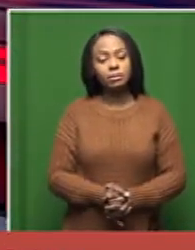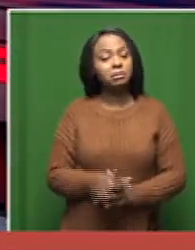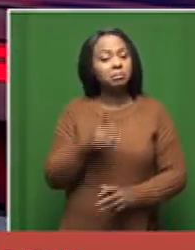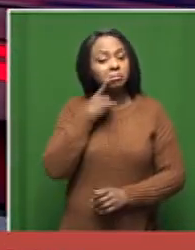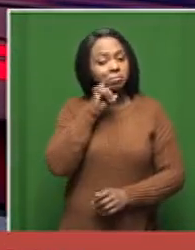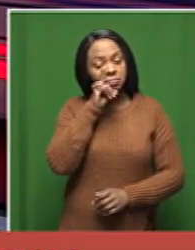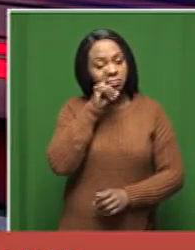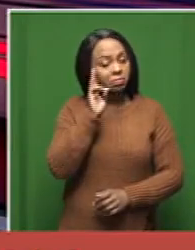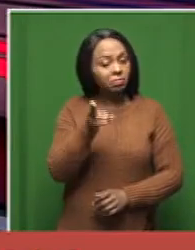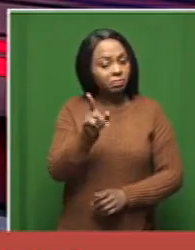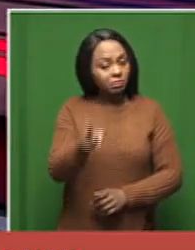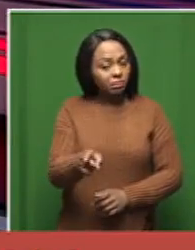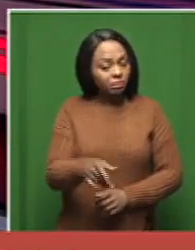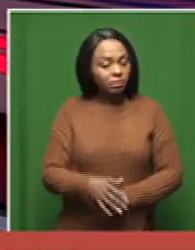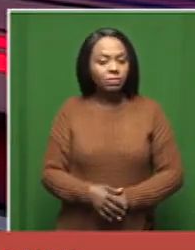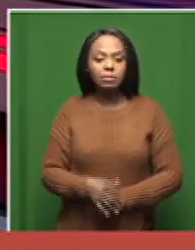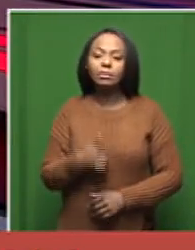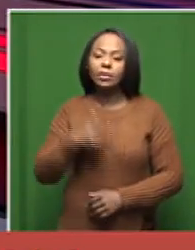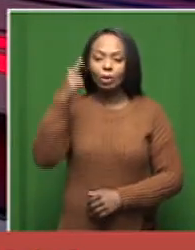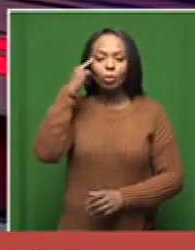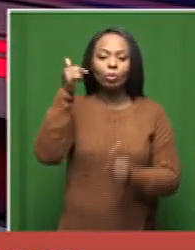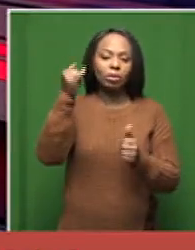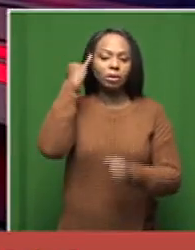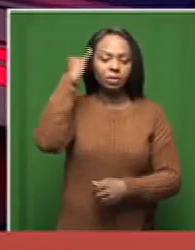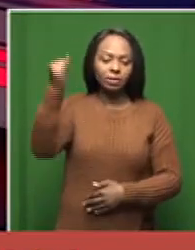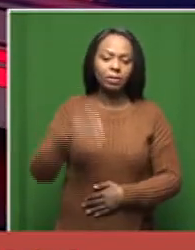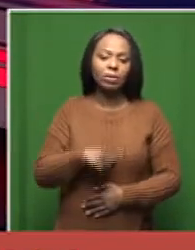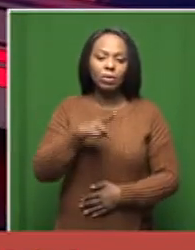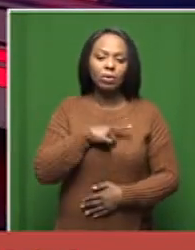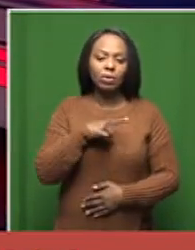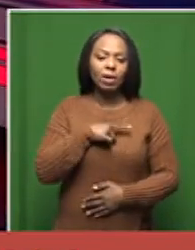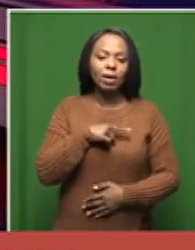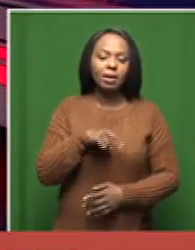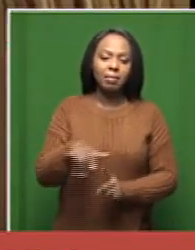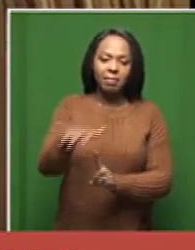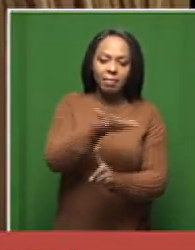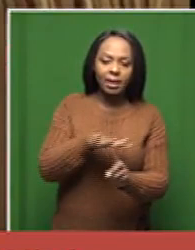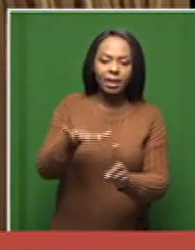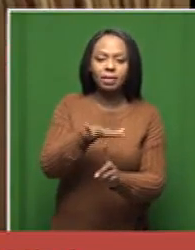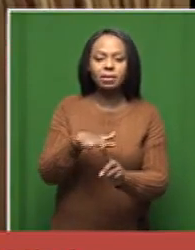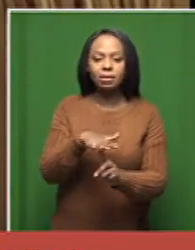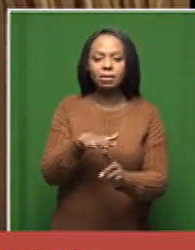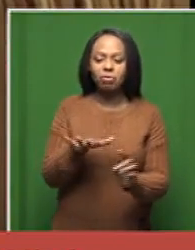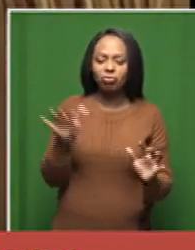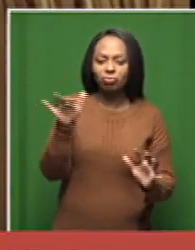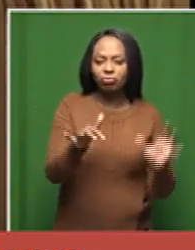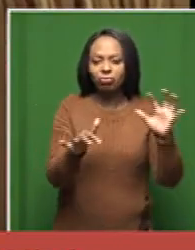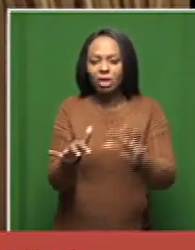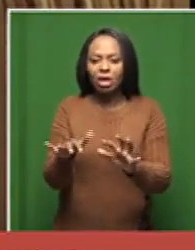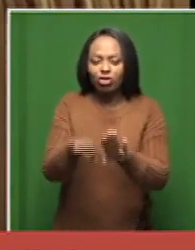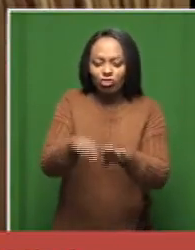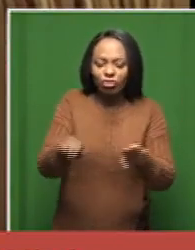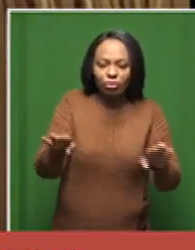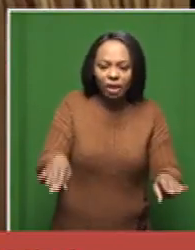Yeah, I think that would be a good idea, Peter. You know, especially if you are involved in a place where you are exposed to others, and in this case, children,